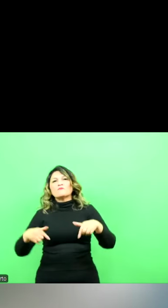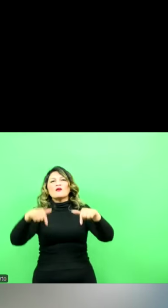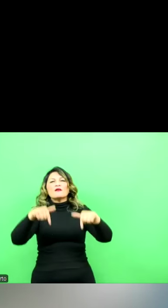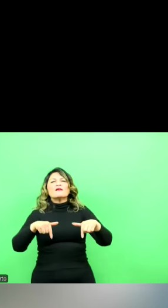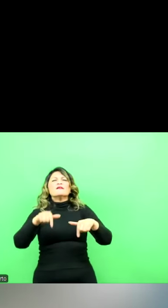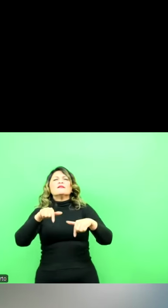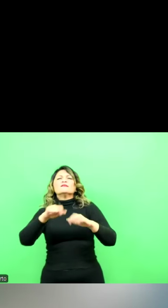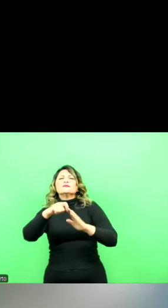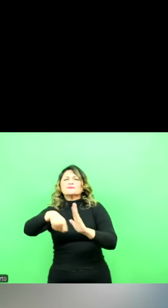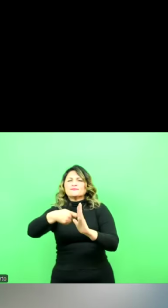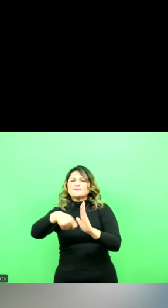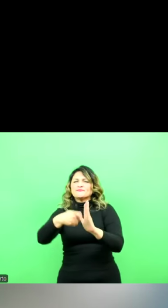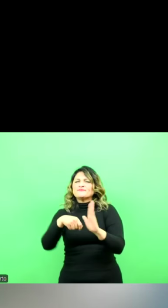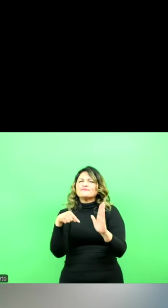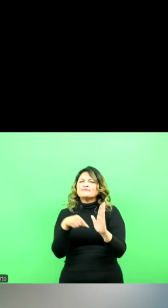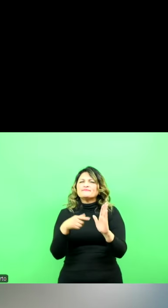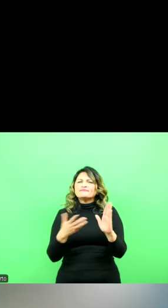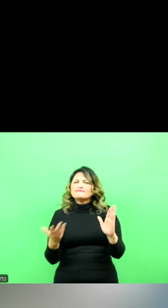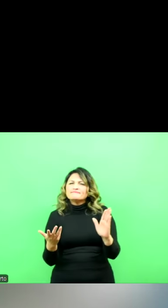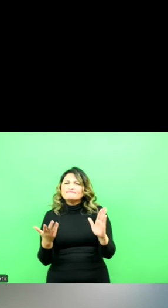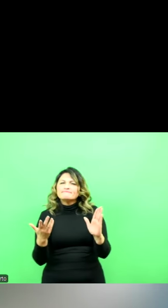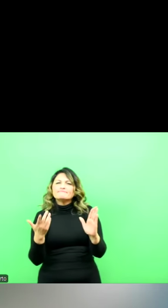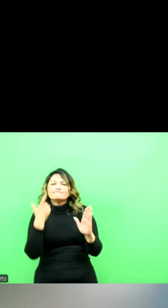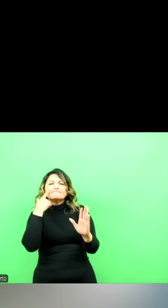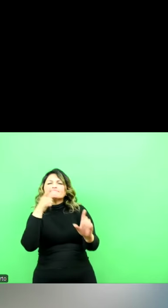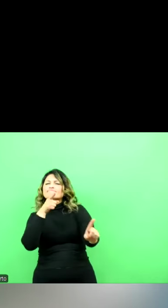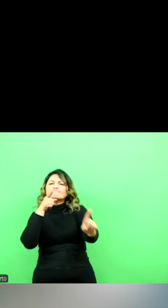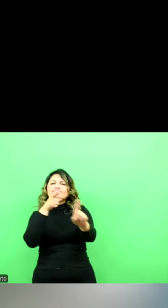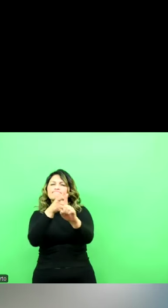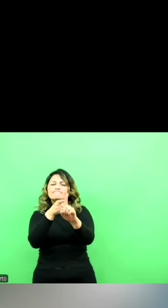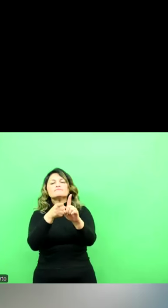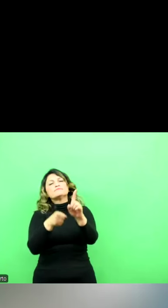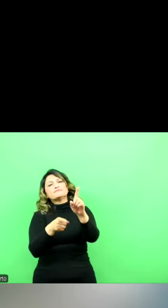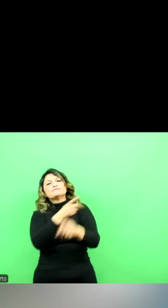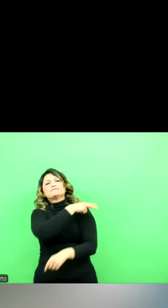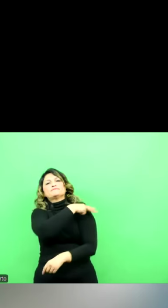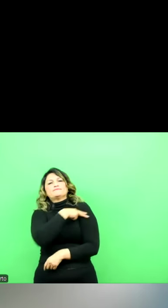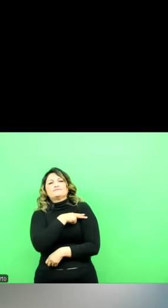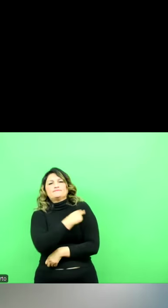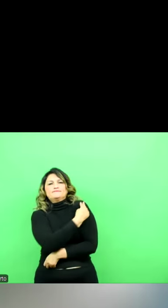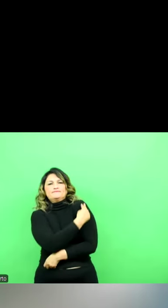through inclusive measures,